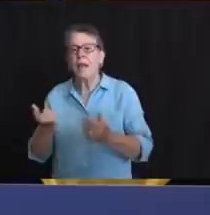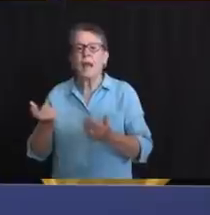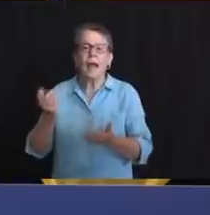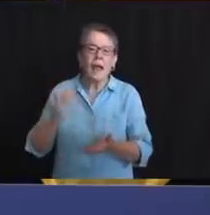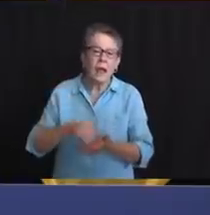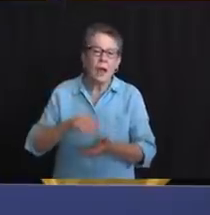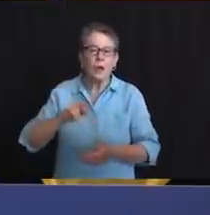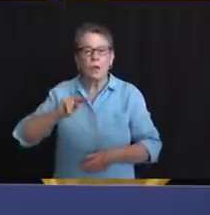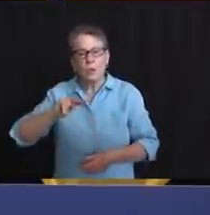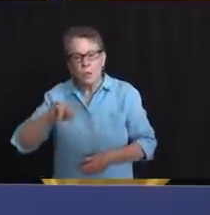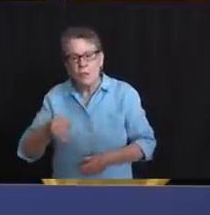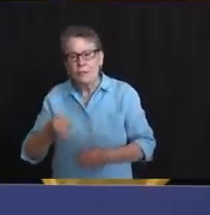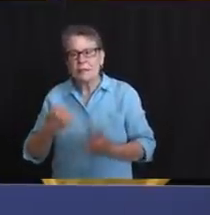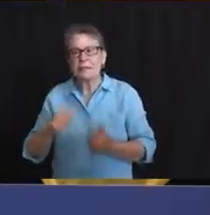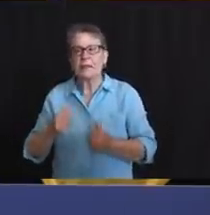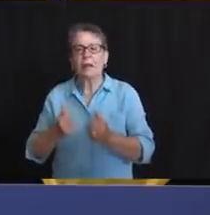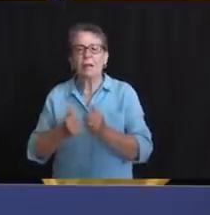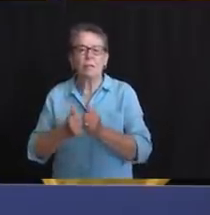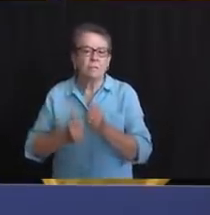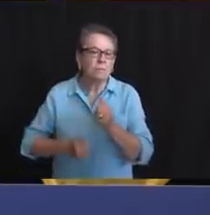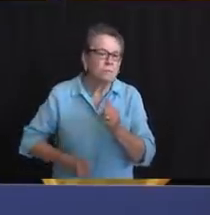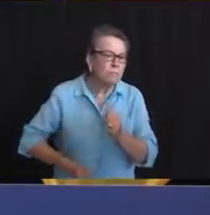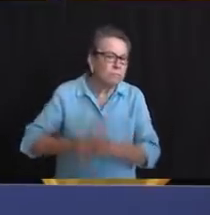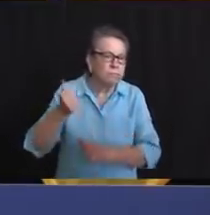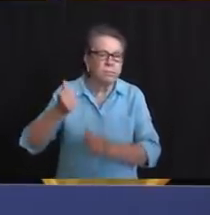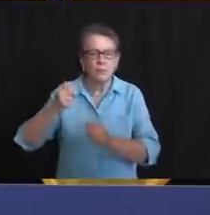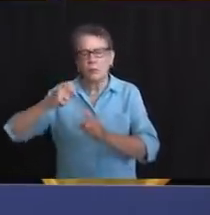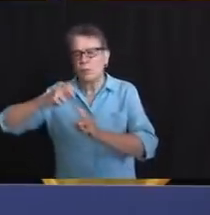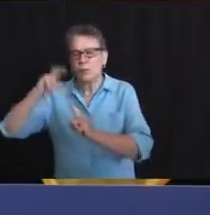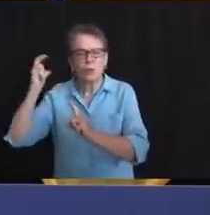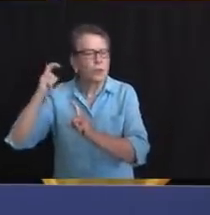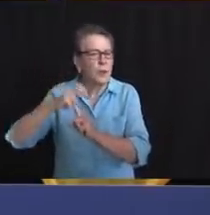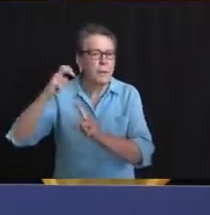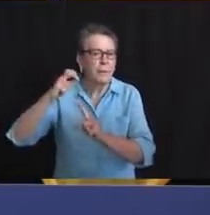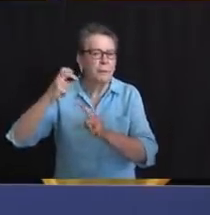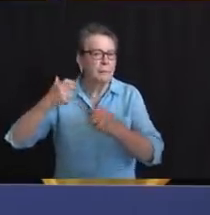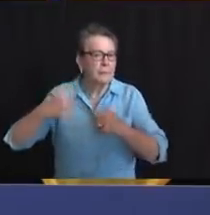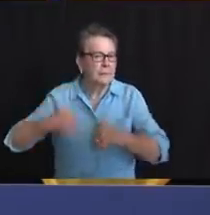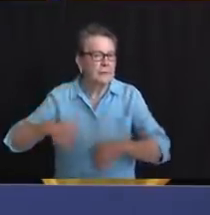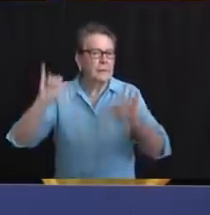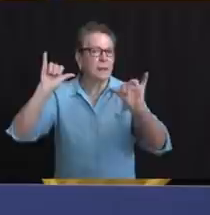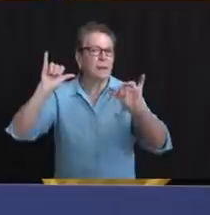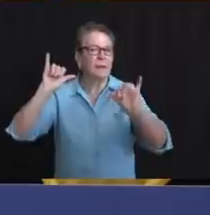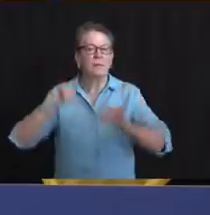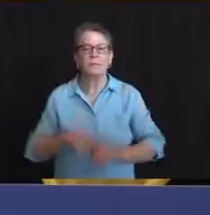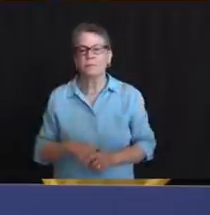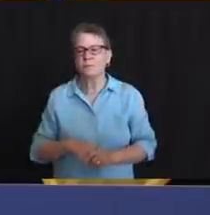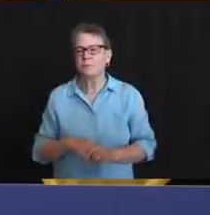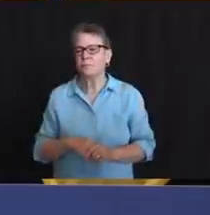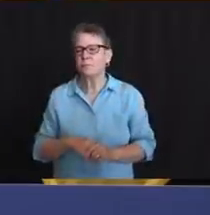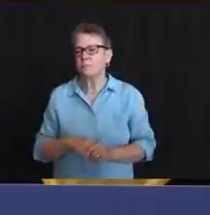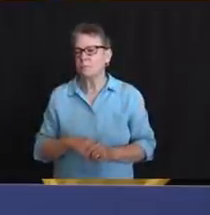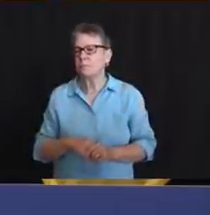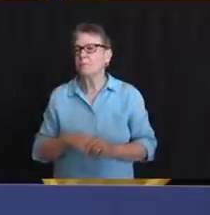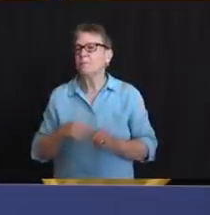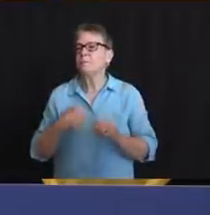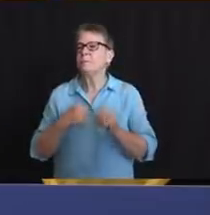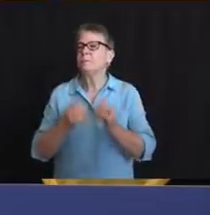the millions doing the right thing from moment one and taking personal responsibility. And I would plead with folks to continue to do that.